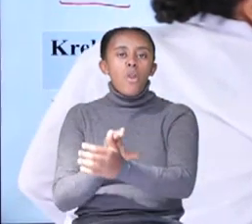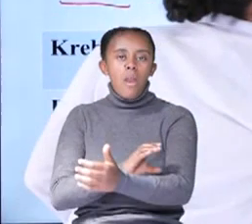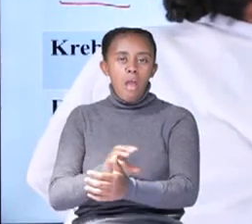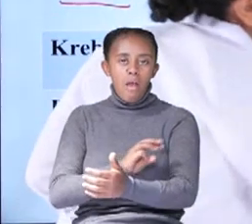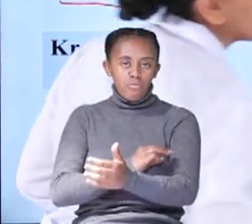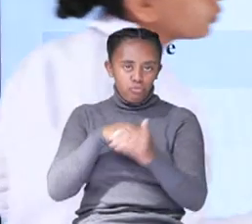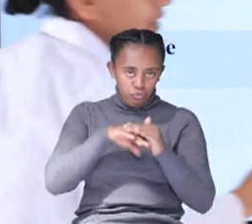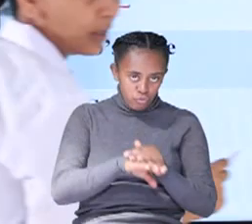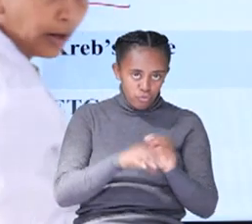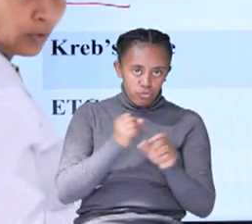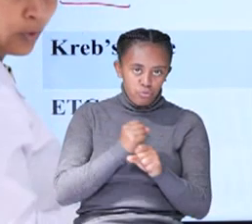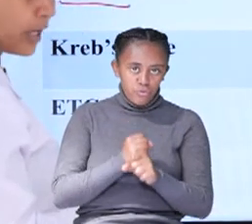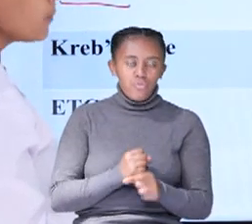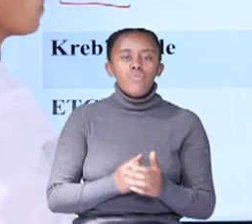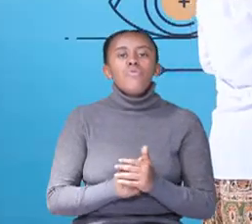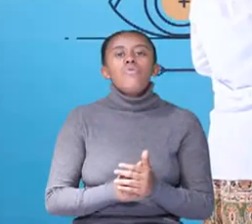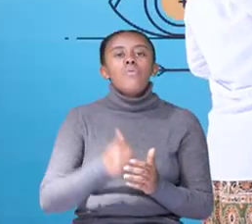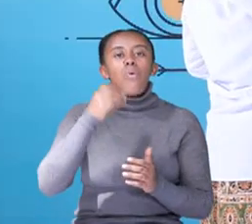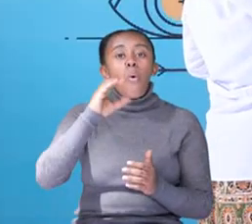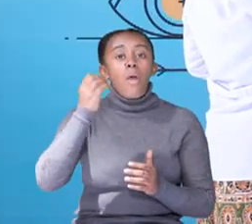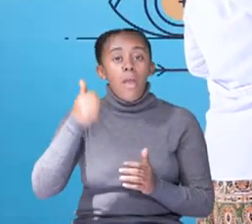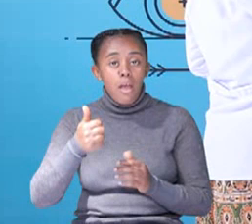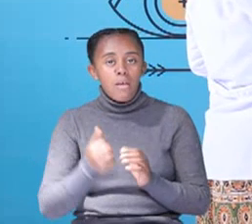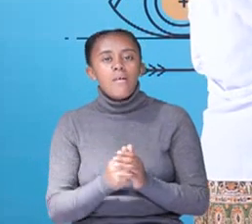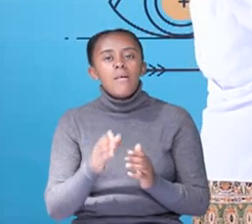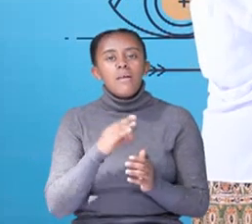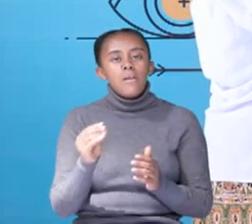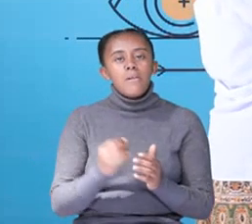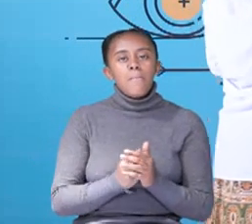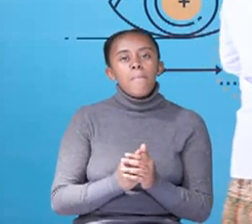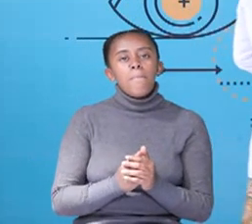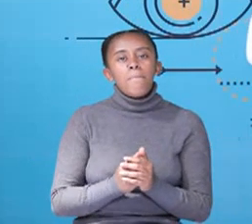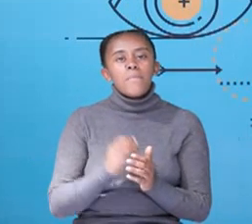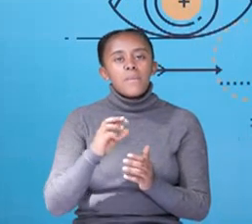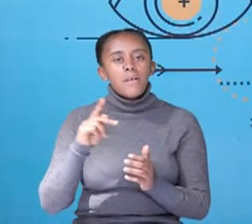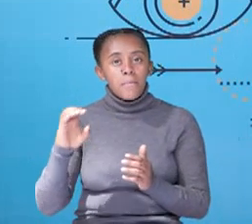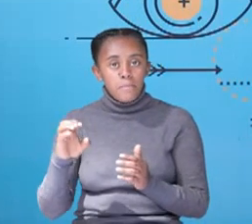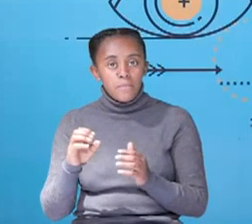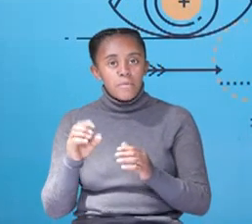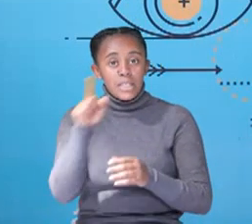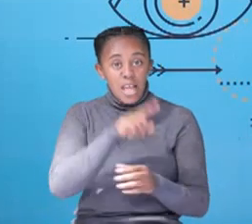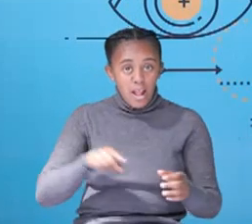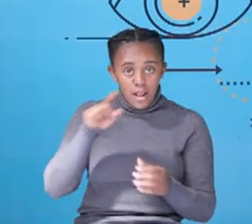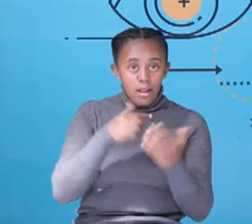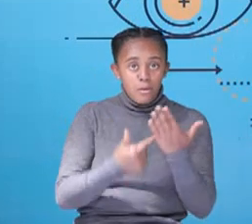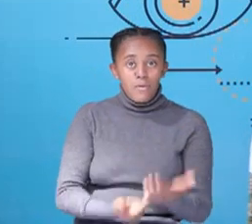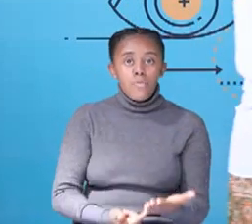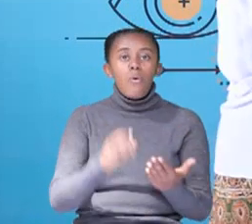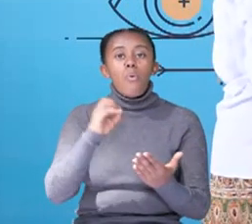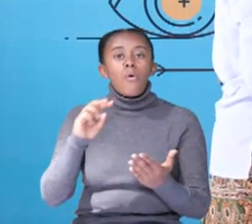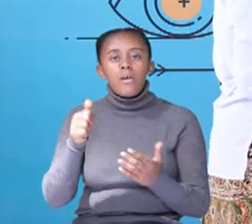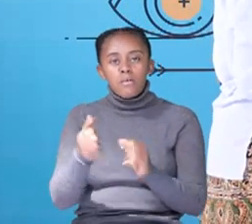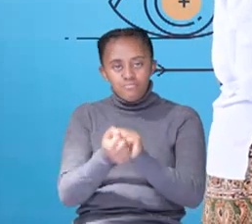and pyruvate will break into acetyl-CoA. Krebs cycle occurs in the matrix, and acetyl-CoA